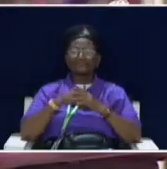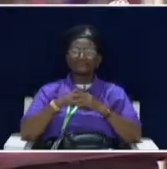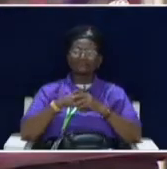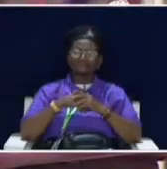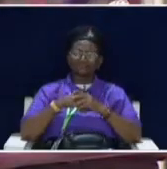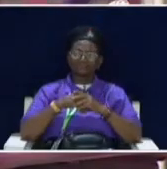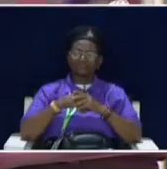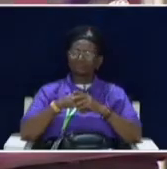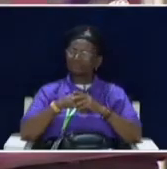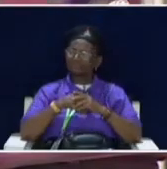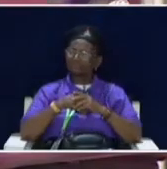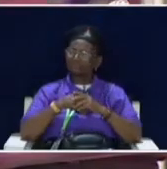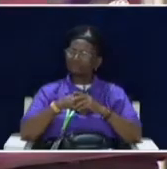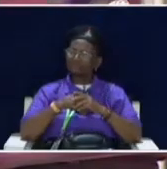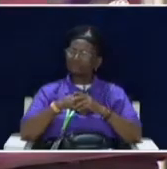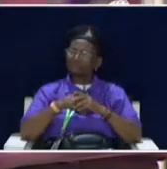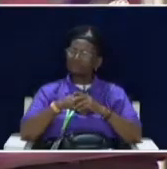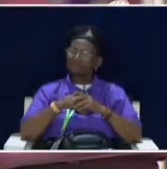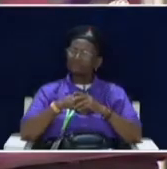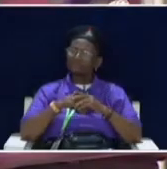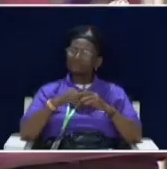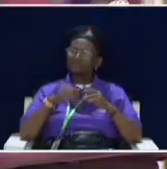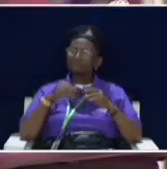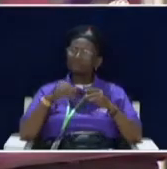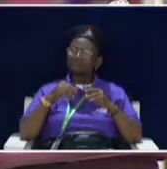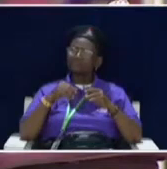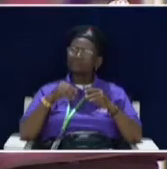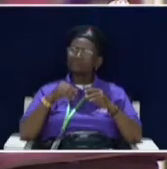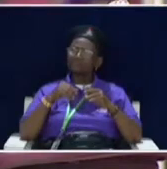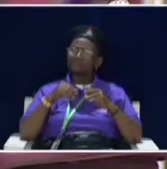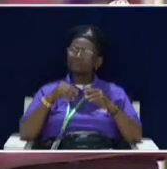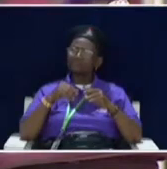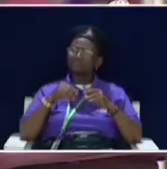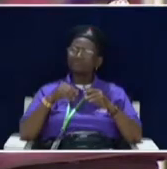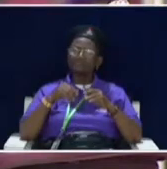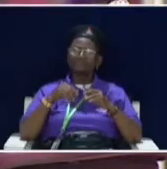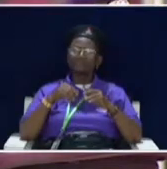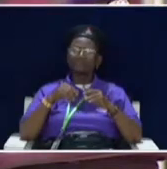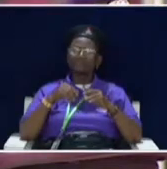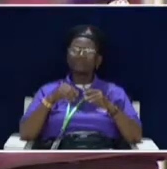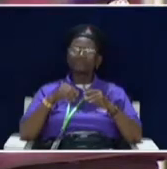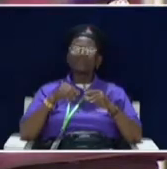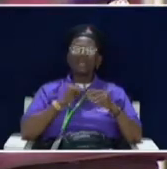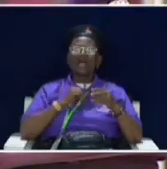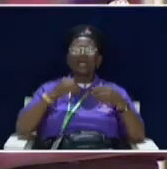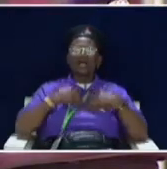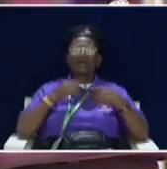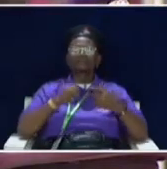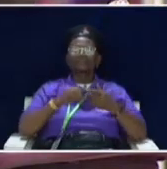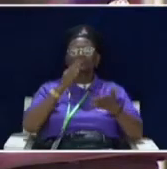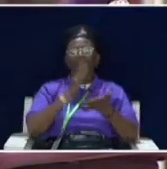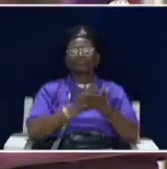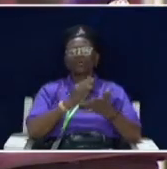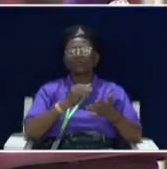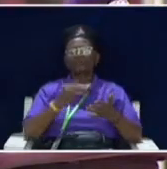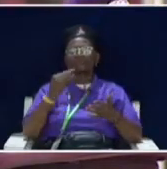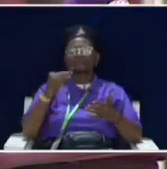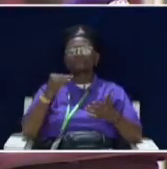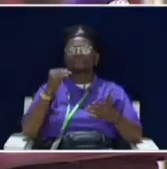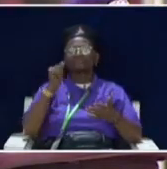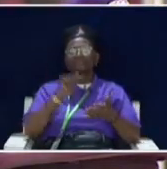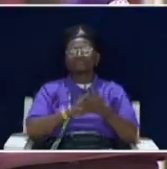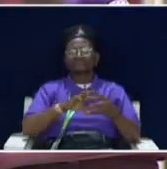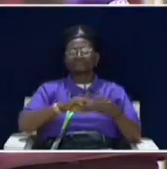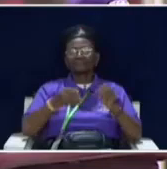I had to interrupt my story because that one is more important. Mo ni lati dawo itan mi duro nitori yen se pataki. So